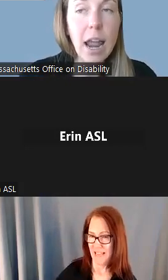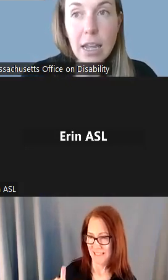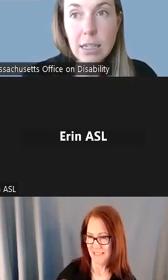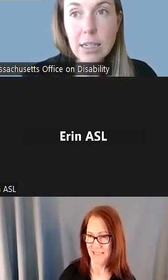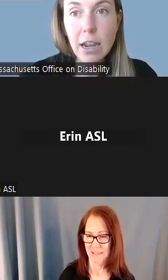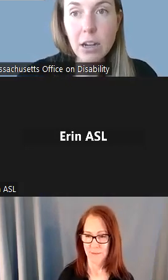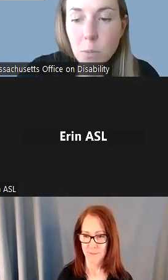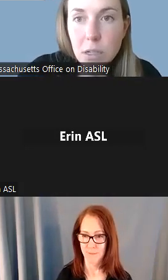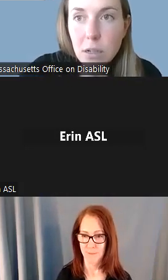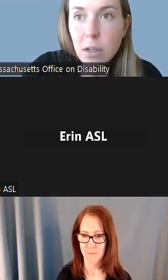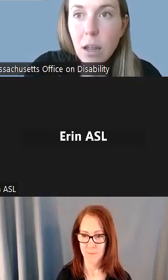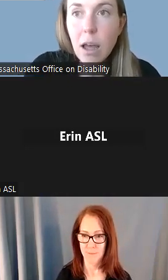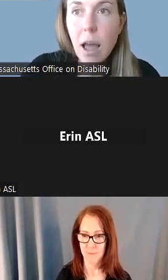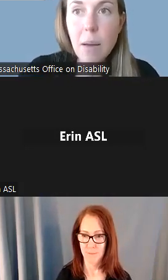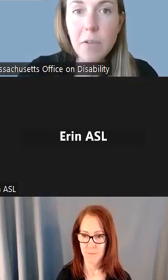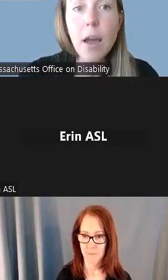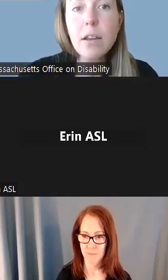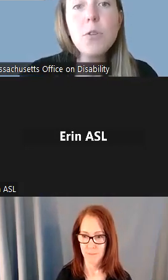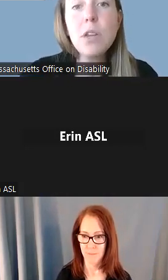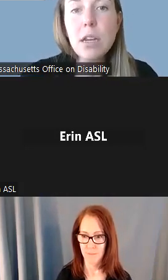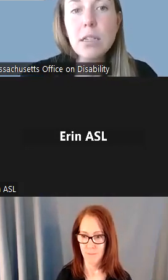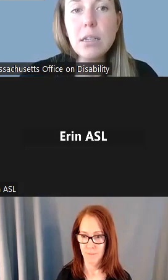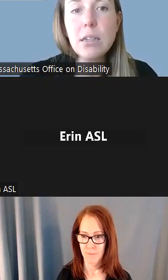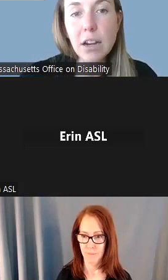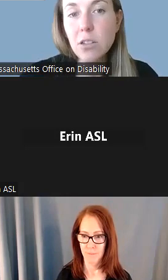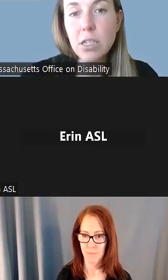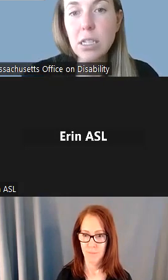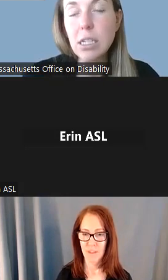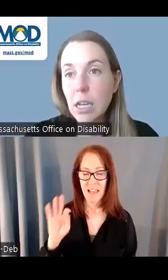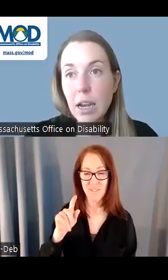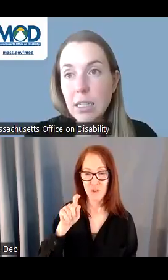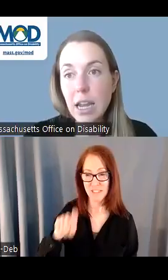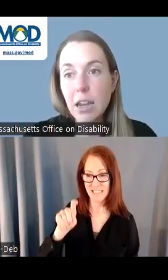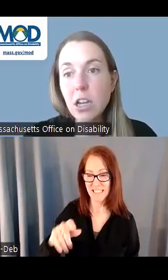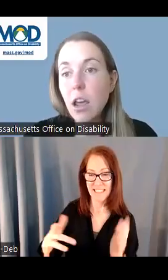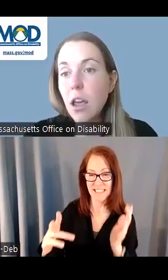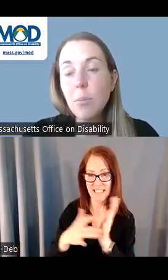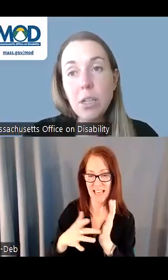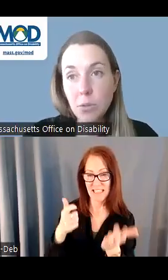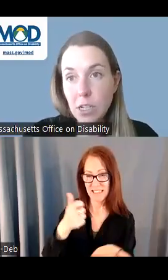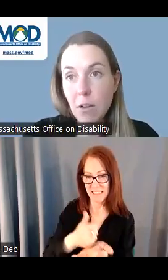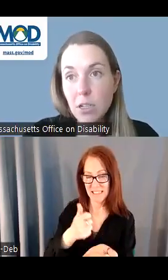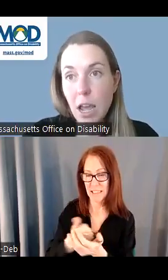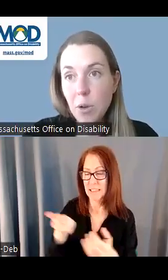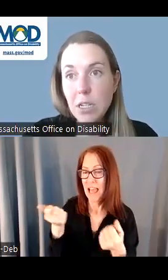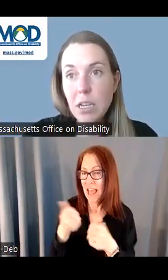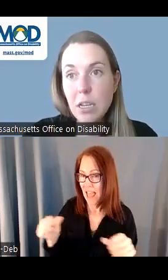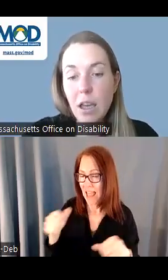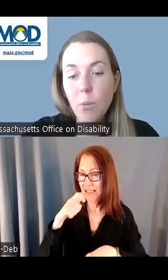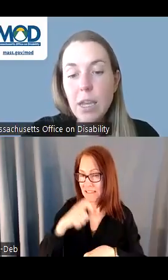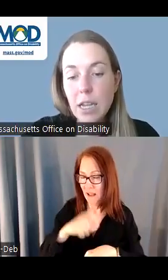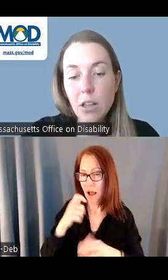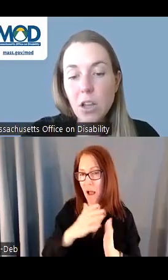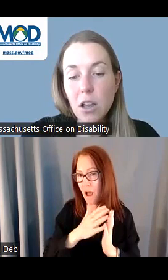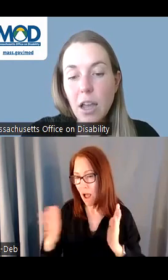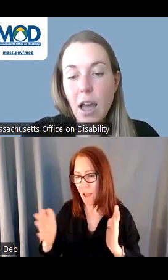at any stage, if you need technical assistance at any stage, please reach out to MOD.